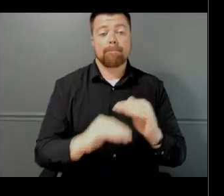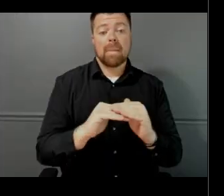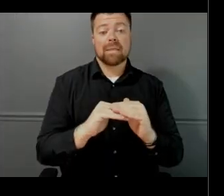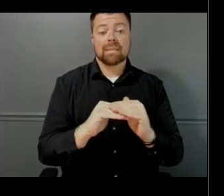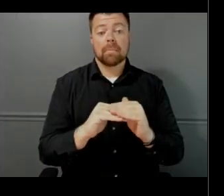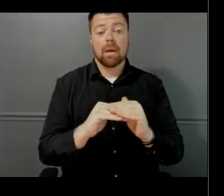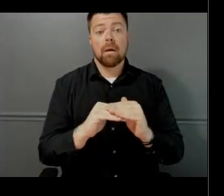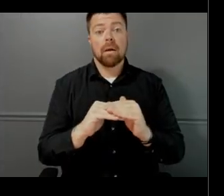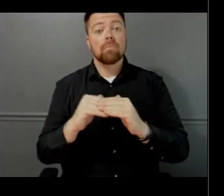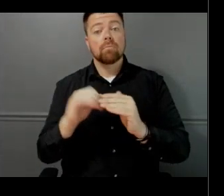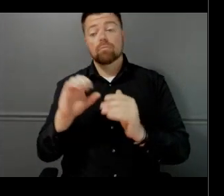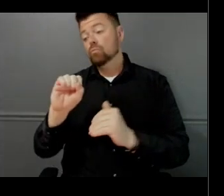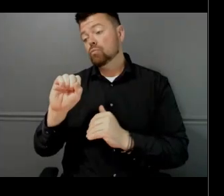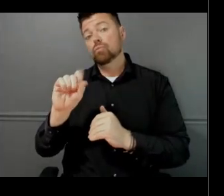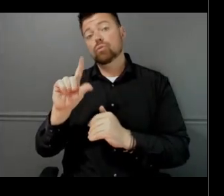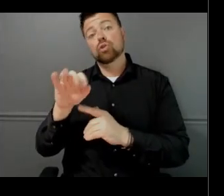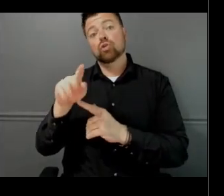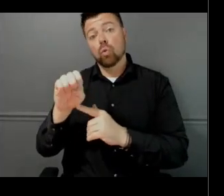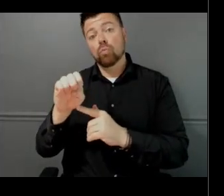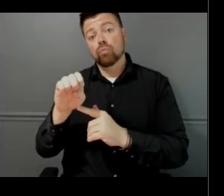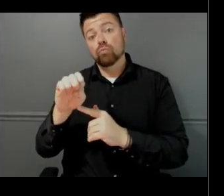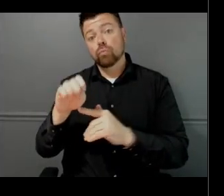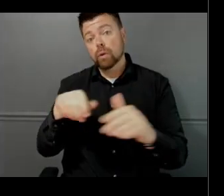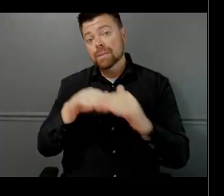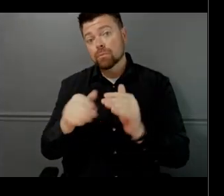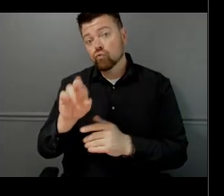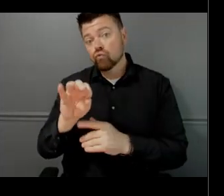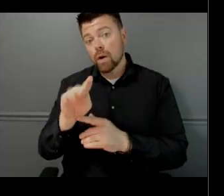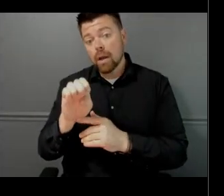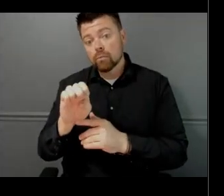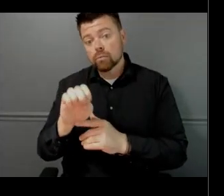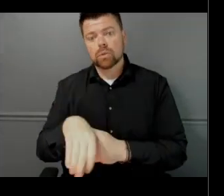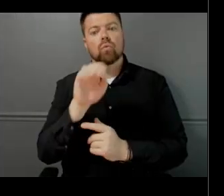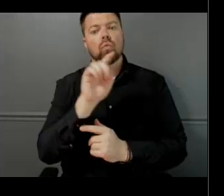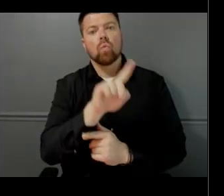slope of an accessible route is 1 to 20.